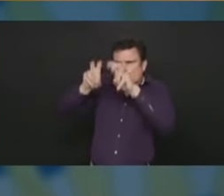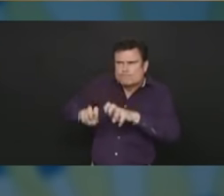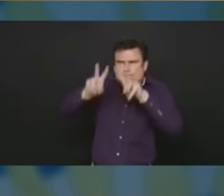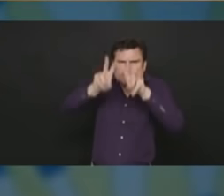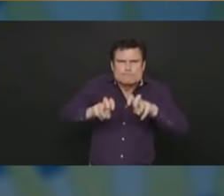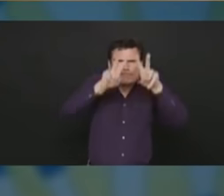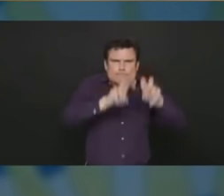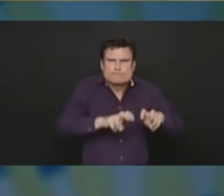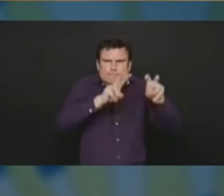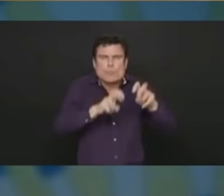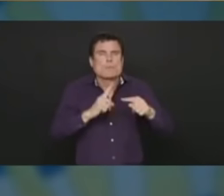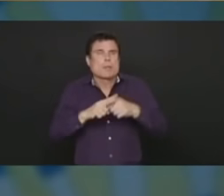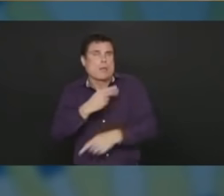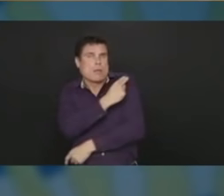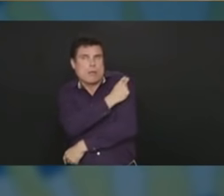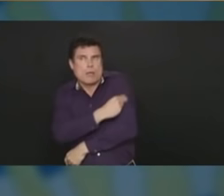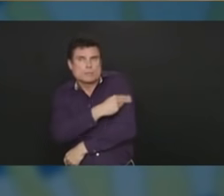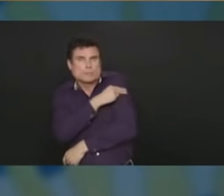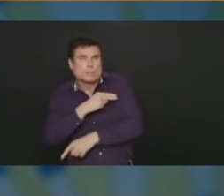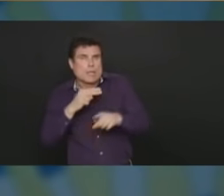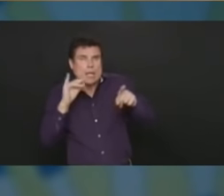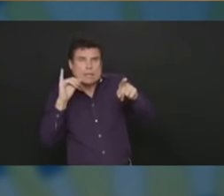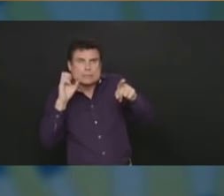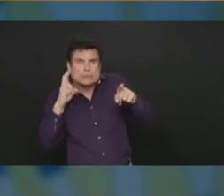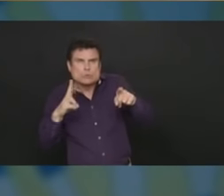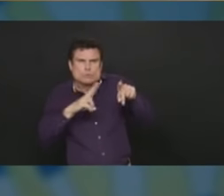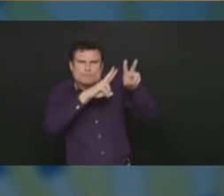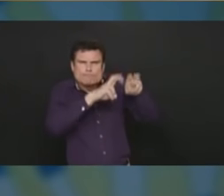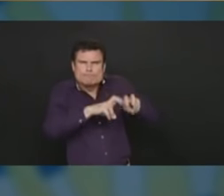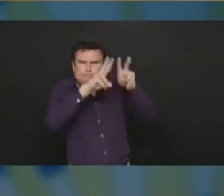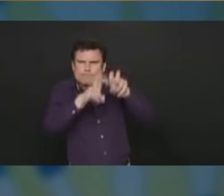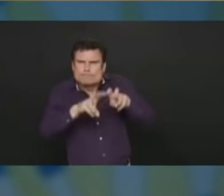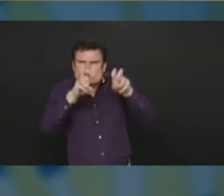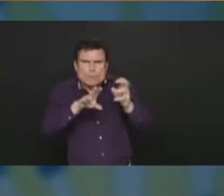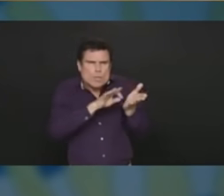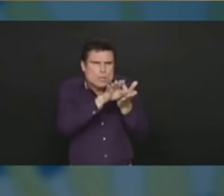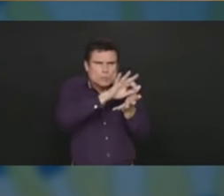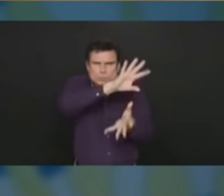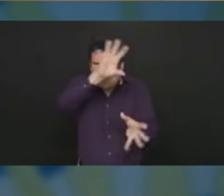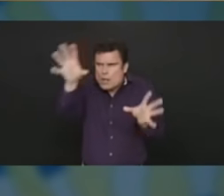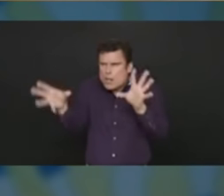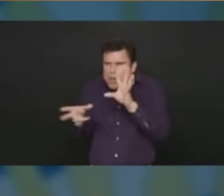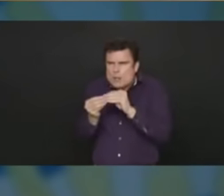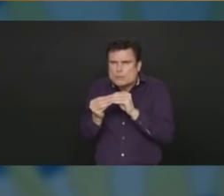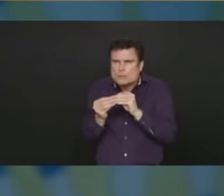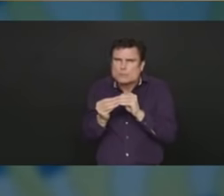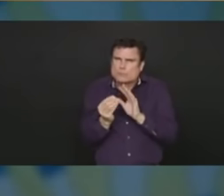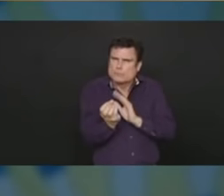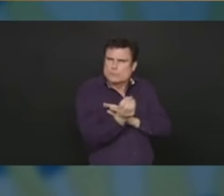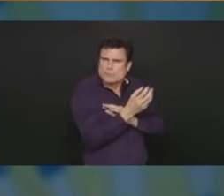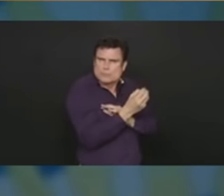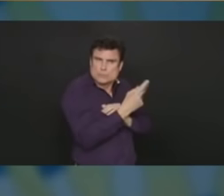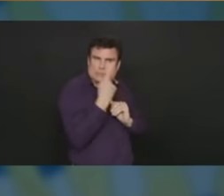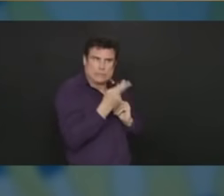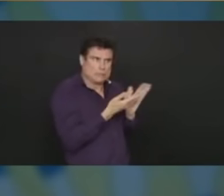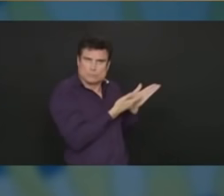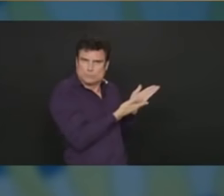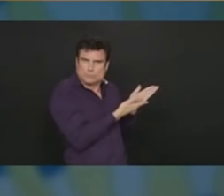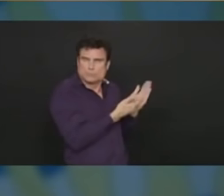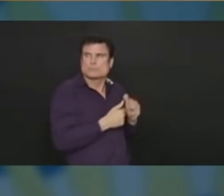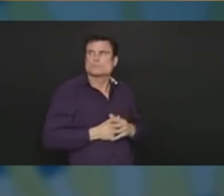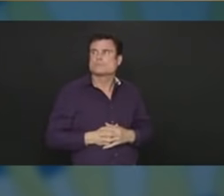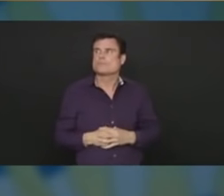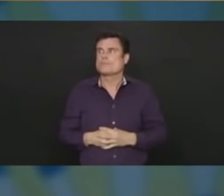fit. There were a number of different models that we were looking at, and this is the one with the best fit to what has happened to